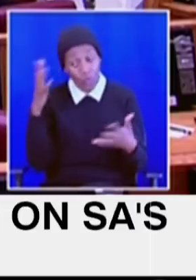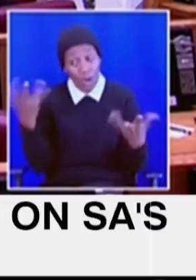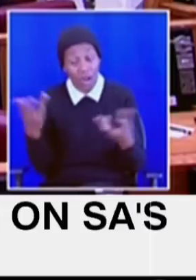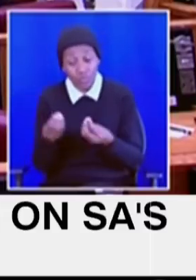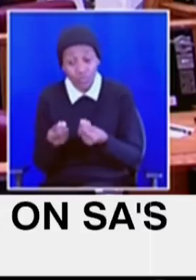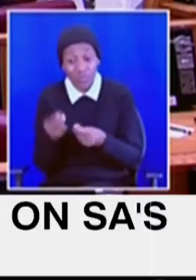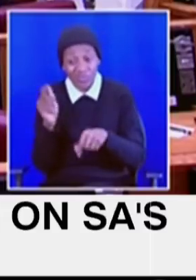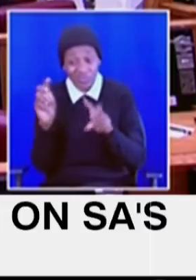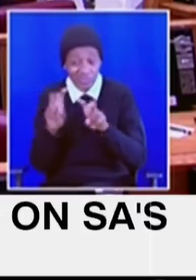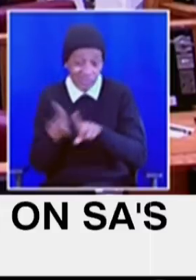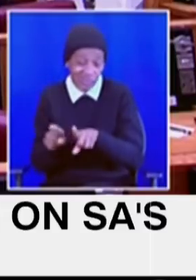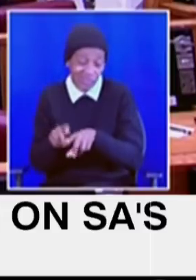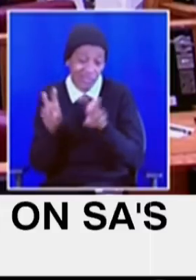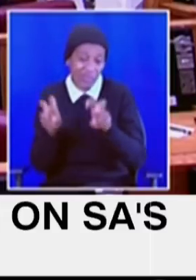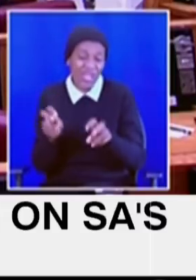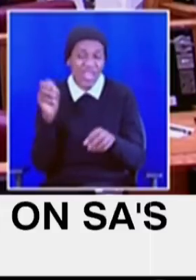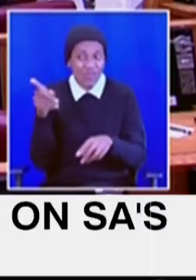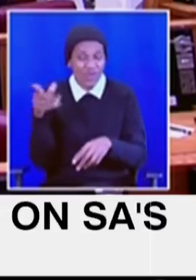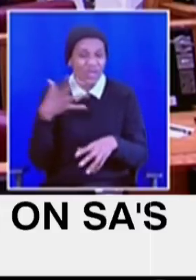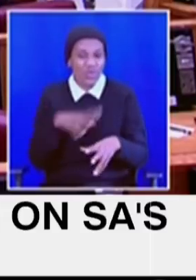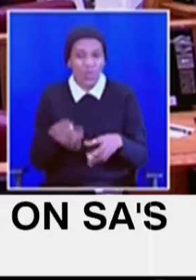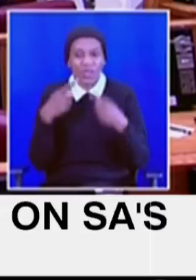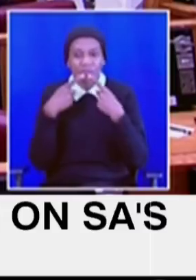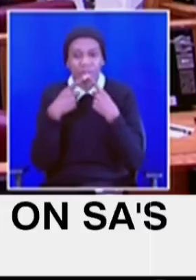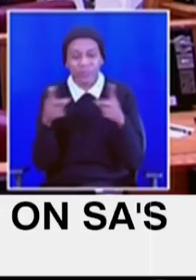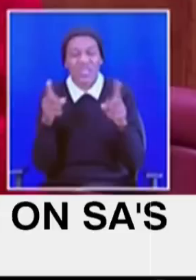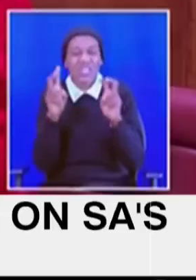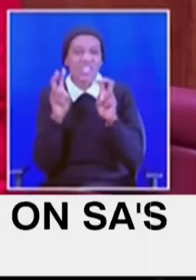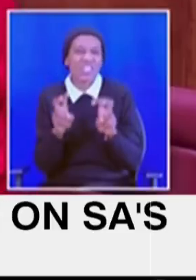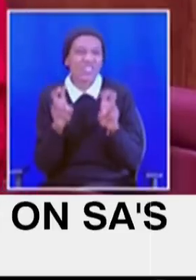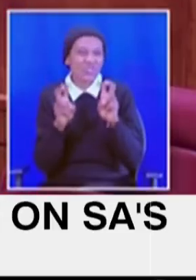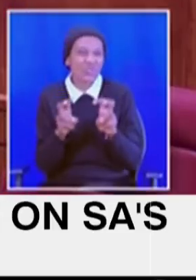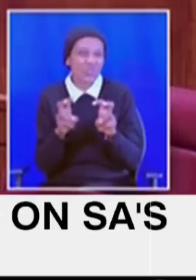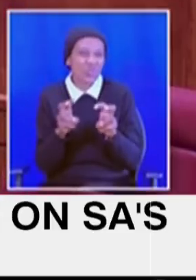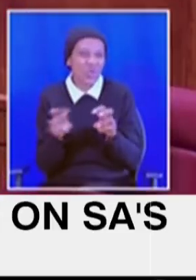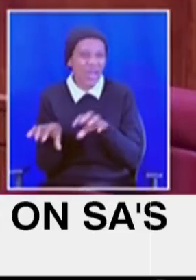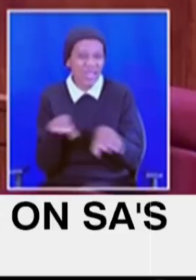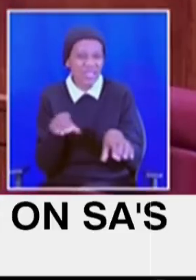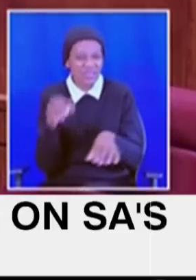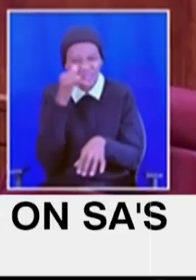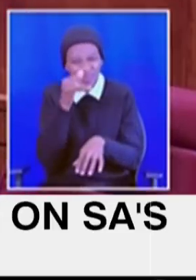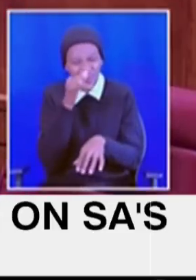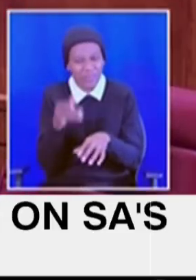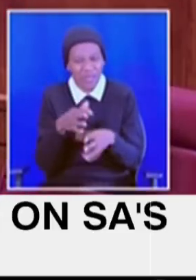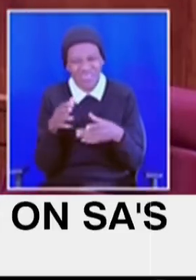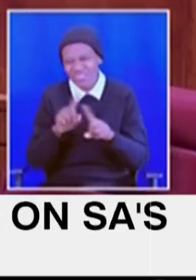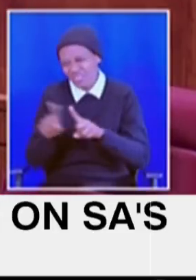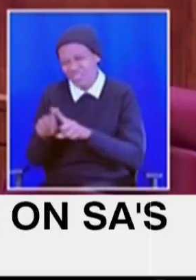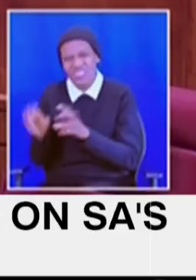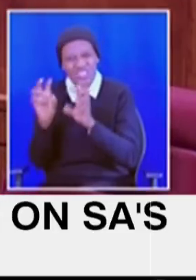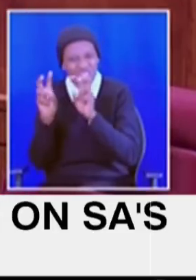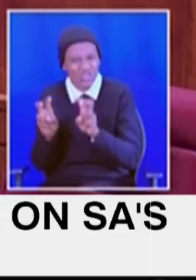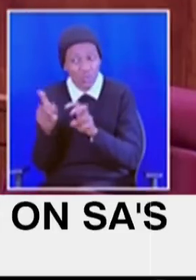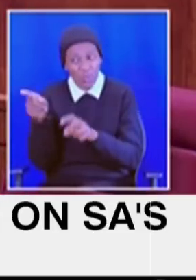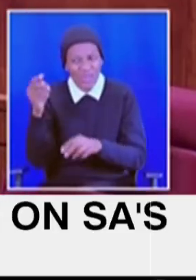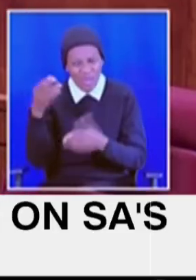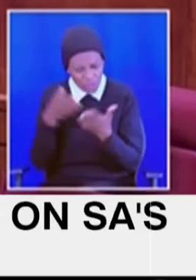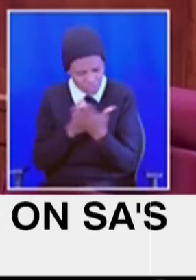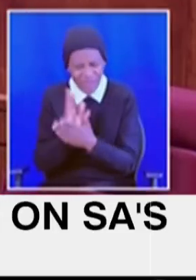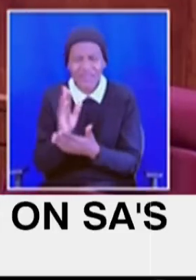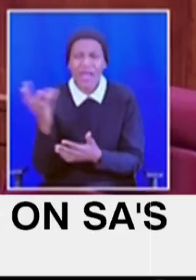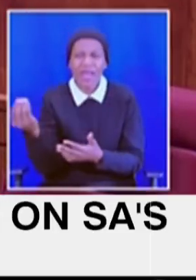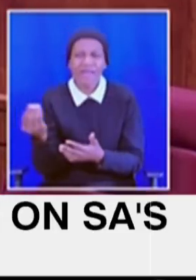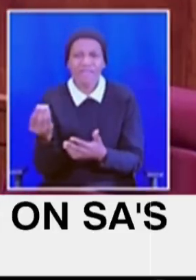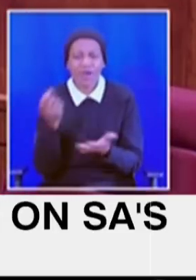if you want to raise an issue of criminality and so on, you have a right to submit a motion in